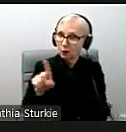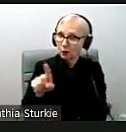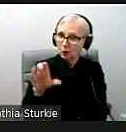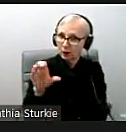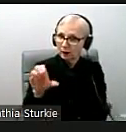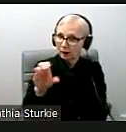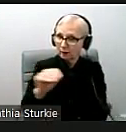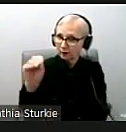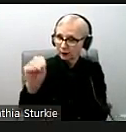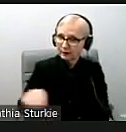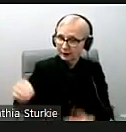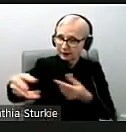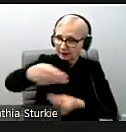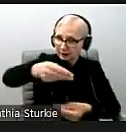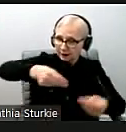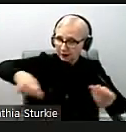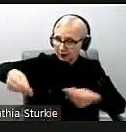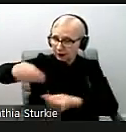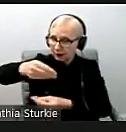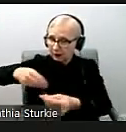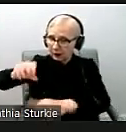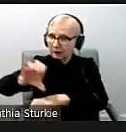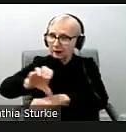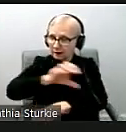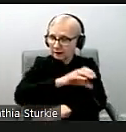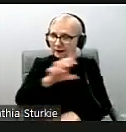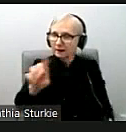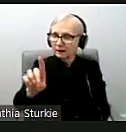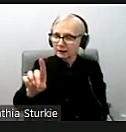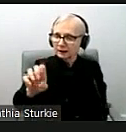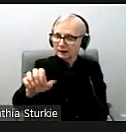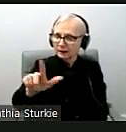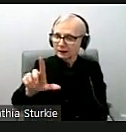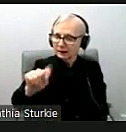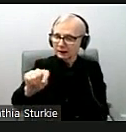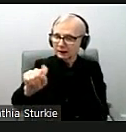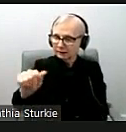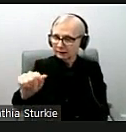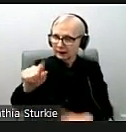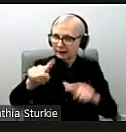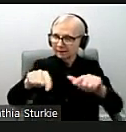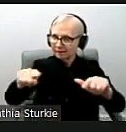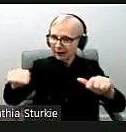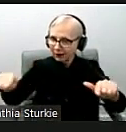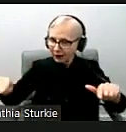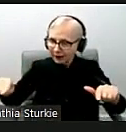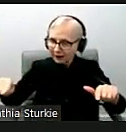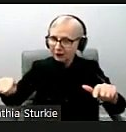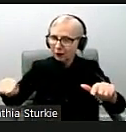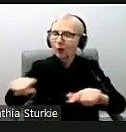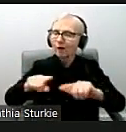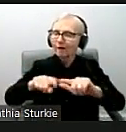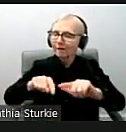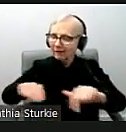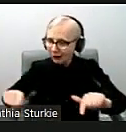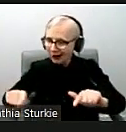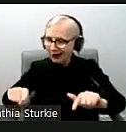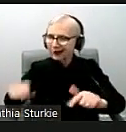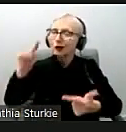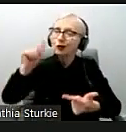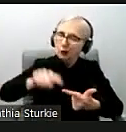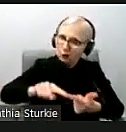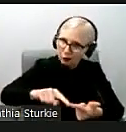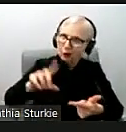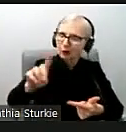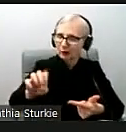is circulating in Colorado is the Delta variant or a Delta variant sublineage. So these are very closely related lineages to